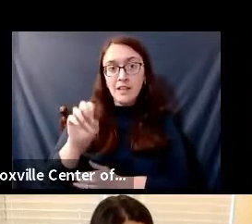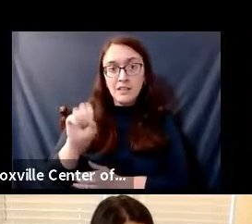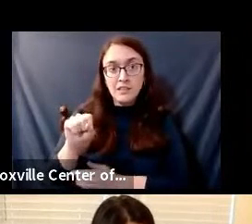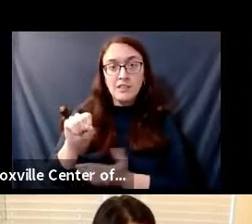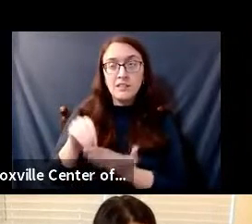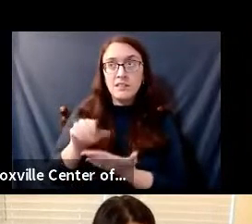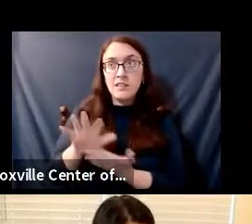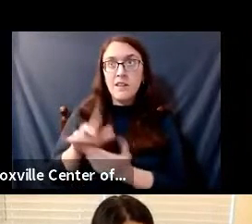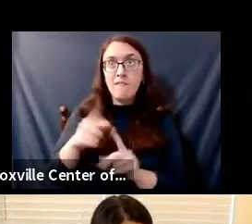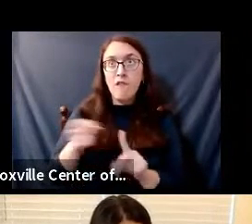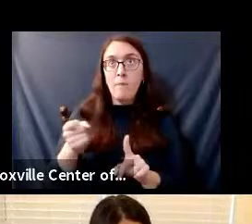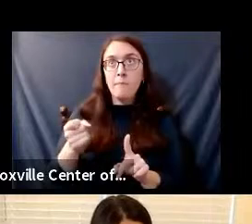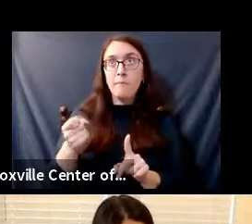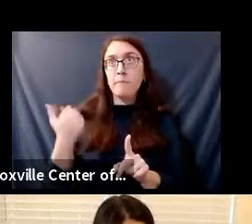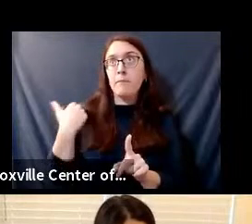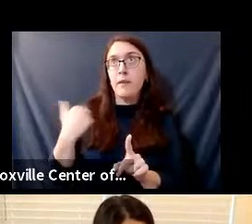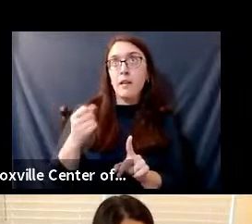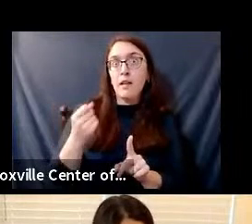11/20/2020.